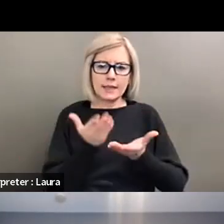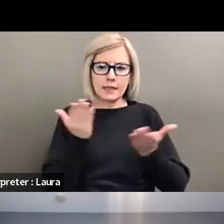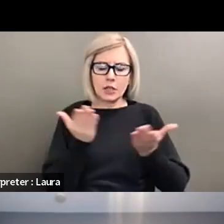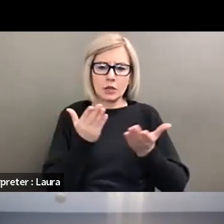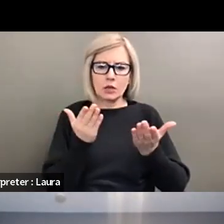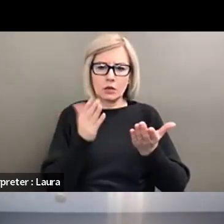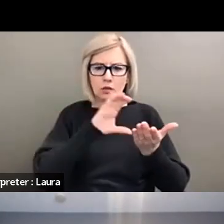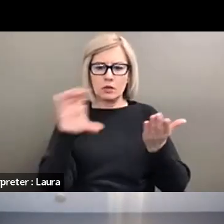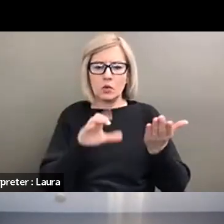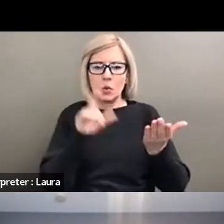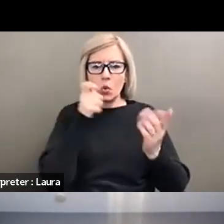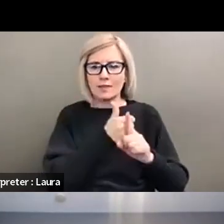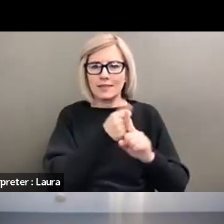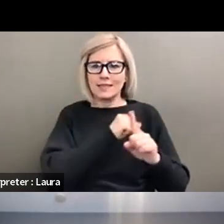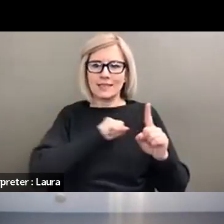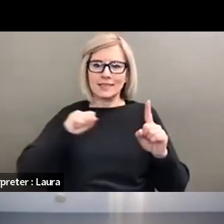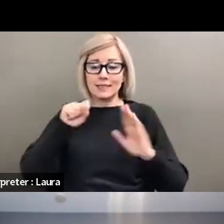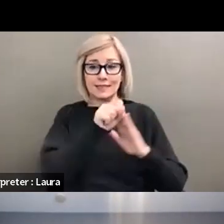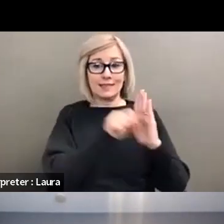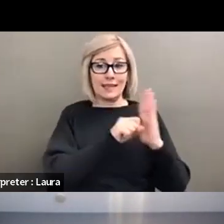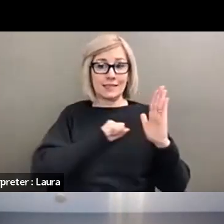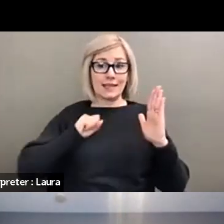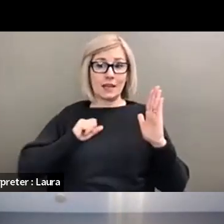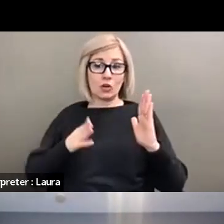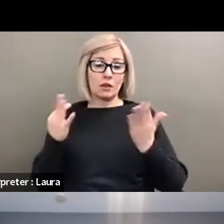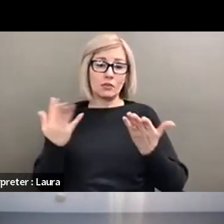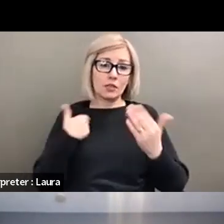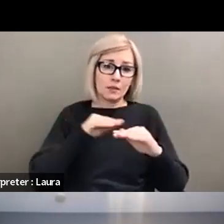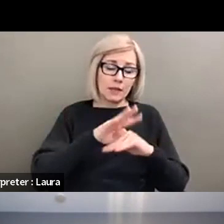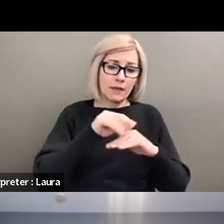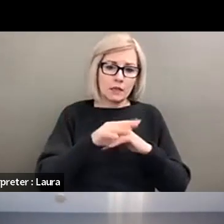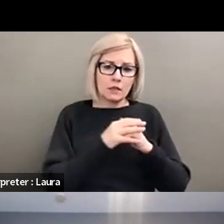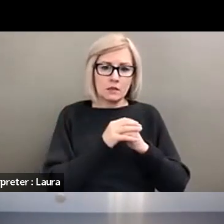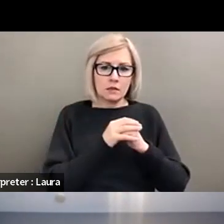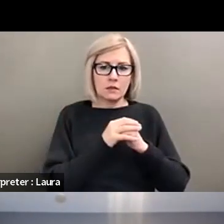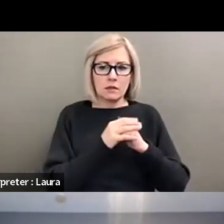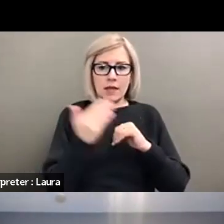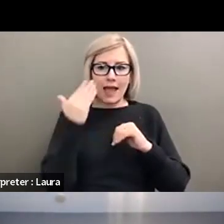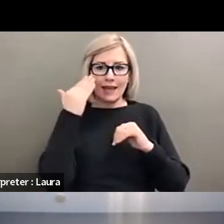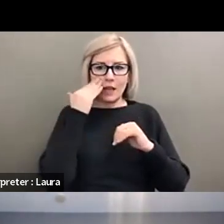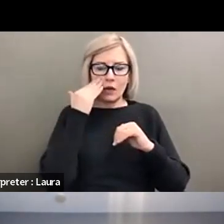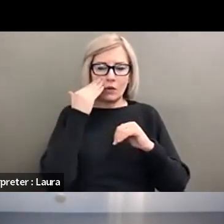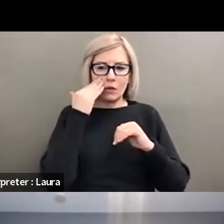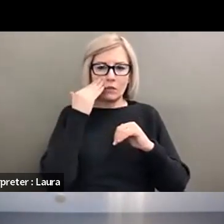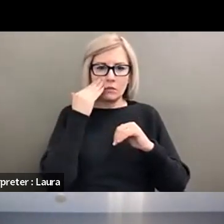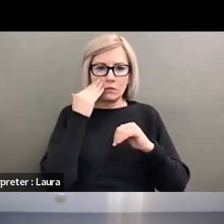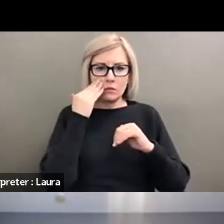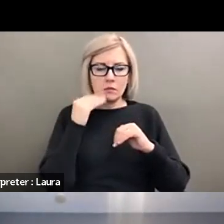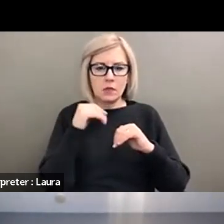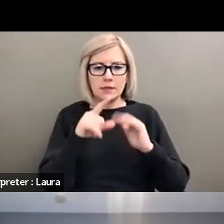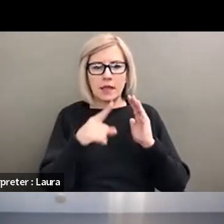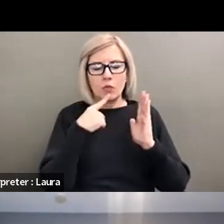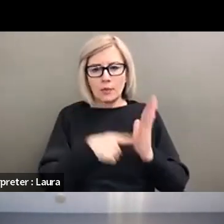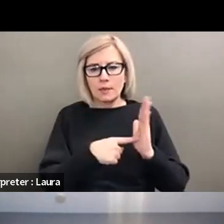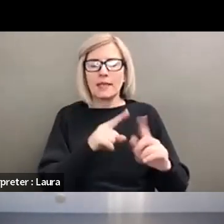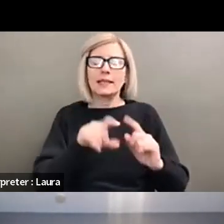who's a state senator. I don't know if she has some advice too. And I know I put representative, it's